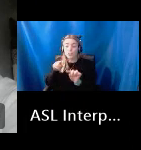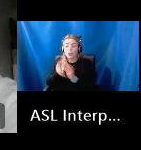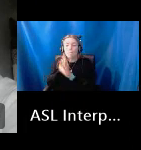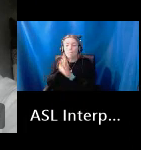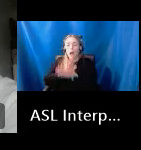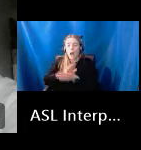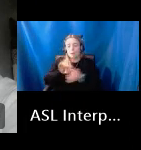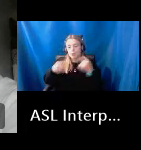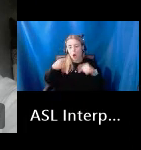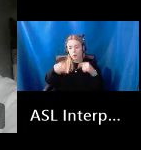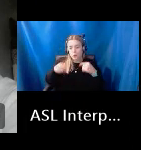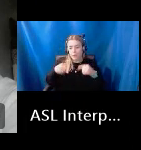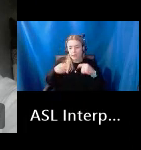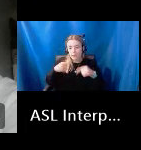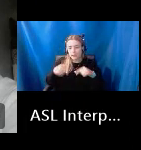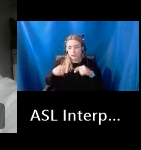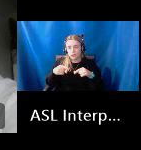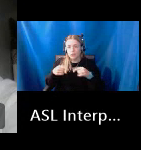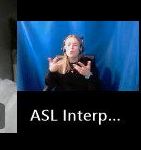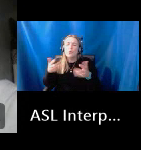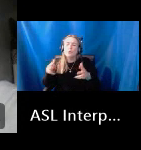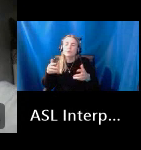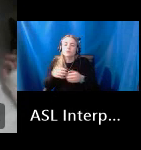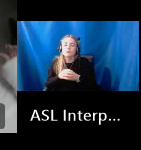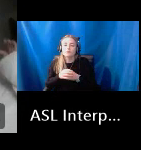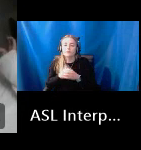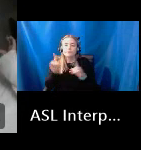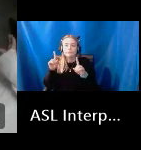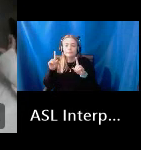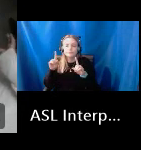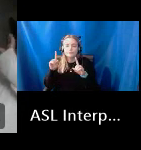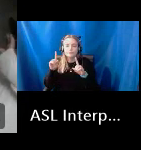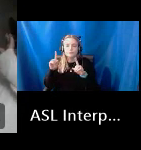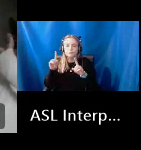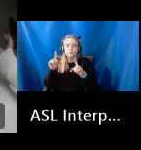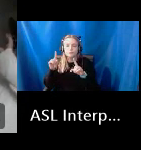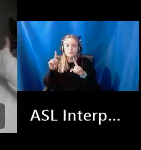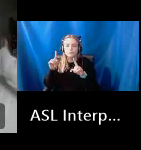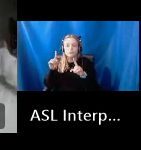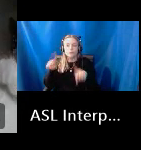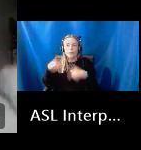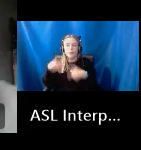semester, but we're layering it on a topic that you're going to pick or you're going to choose.